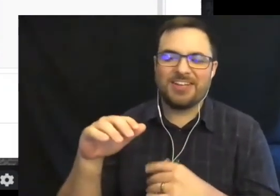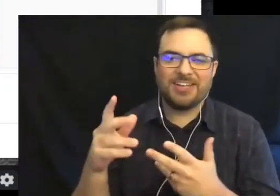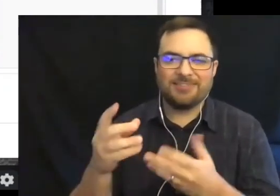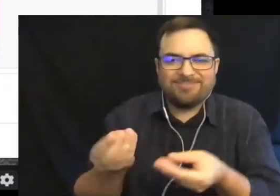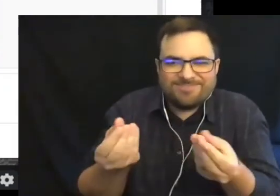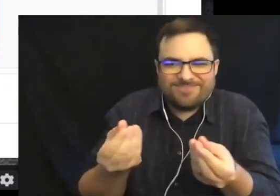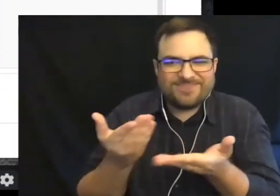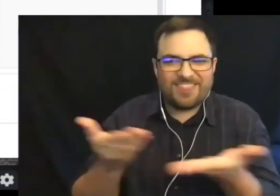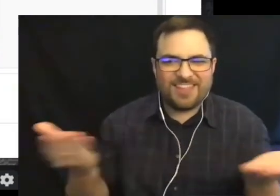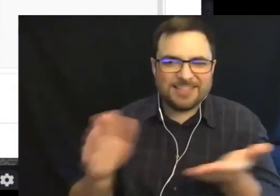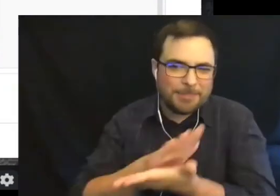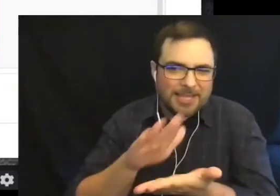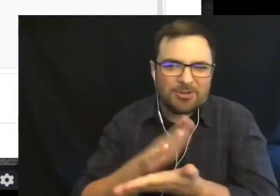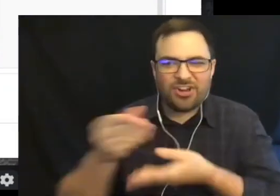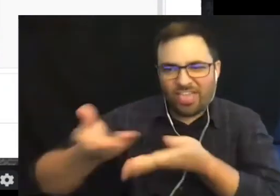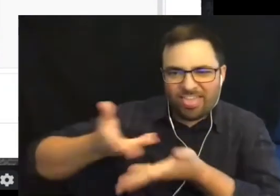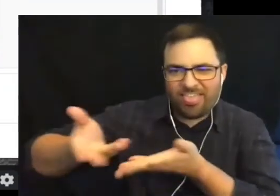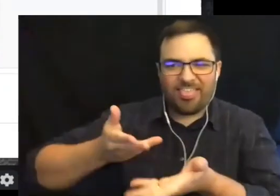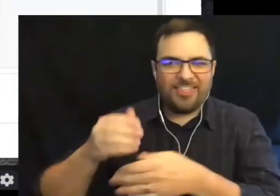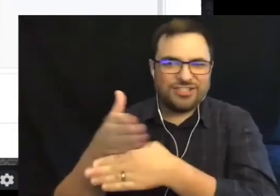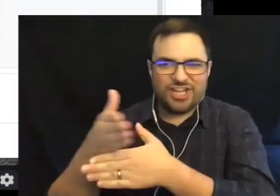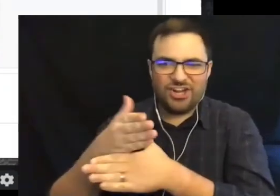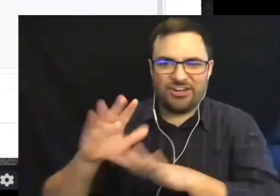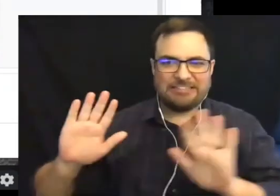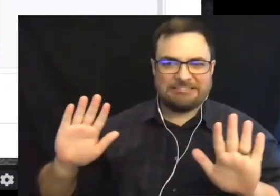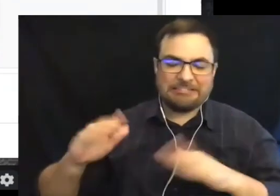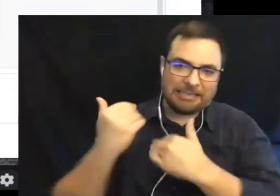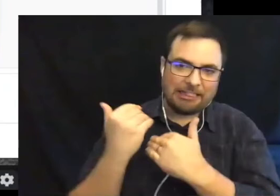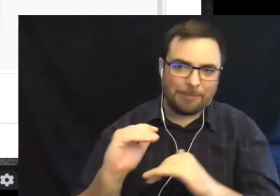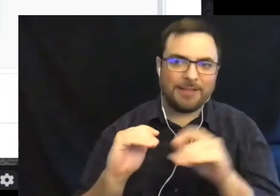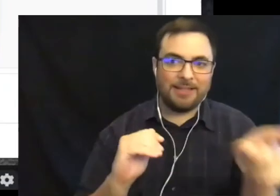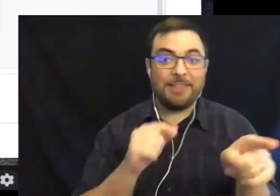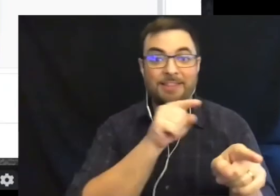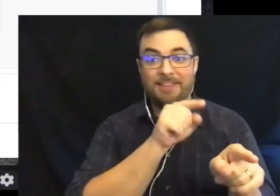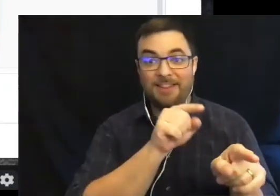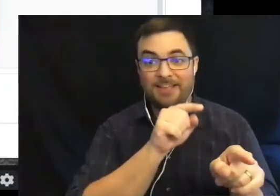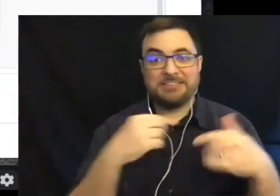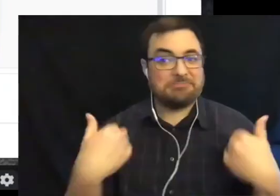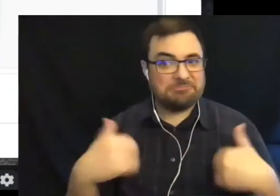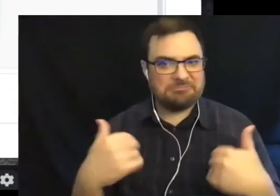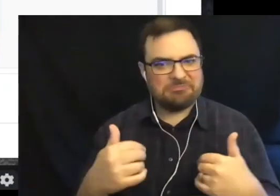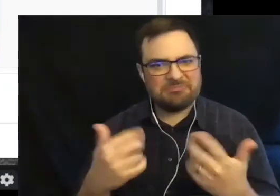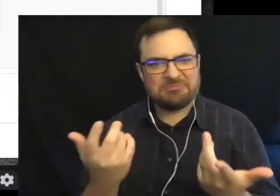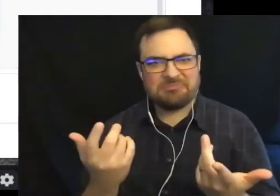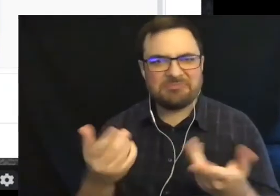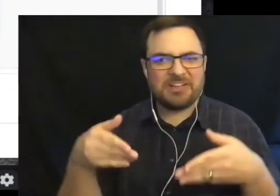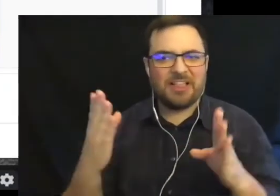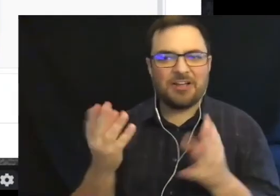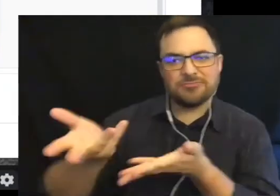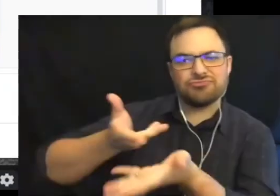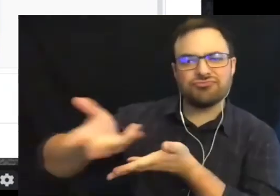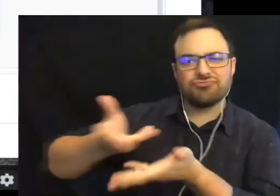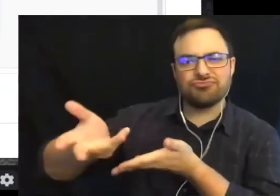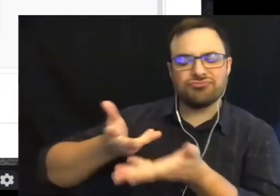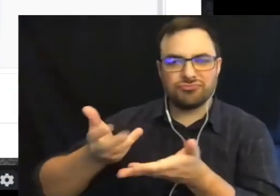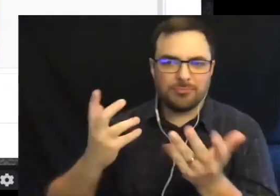like manipulatives and things. So we're not sharing, the same manipulatives, and it's just another mitigation tactic, right? So that we're